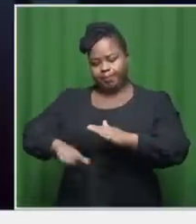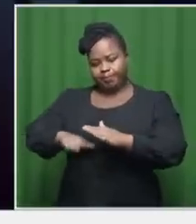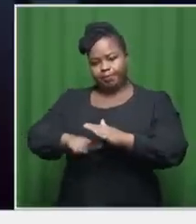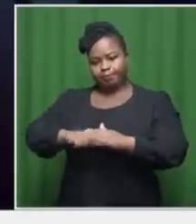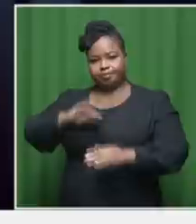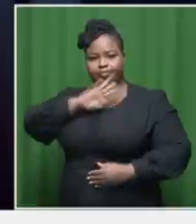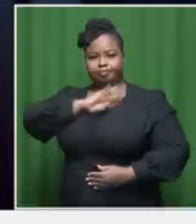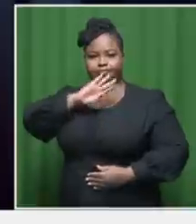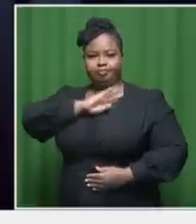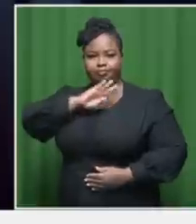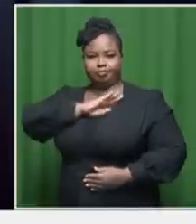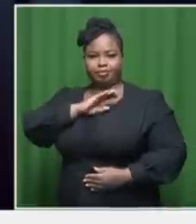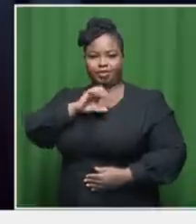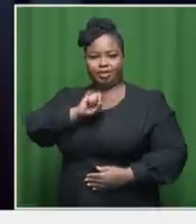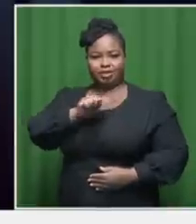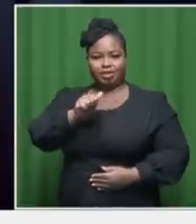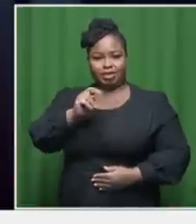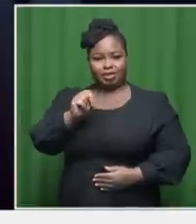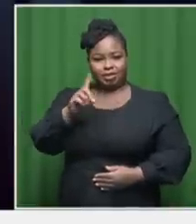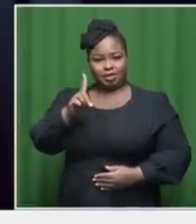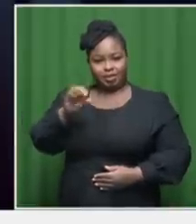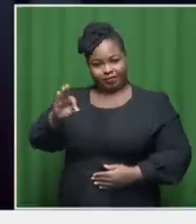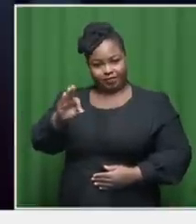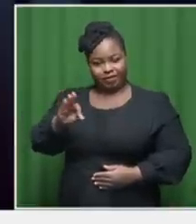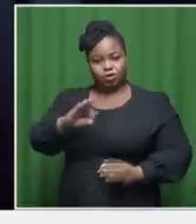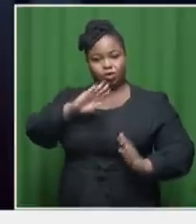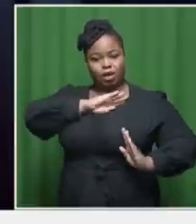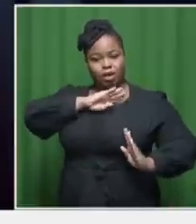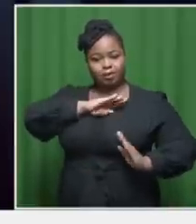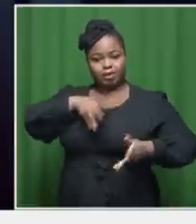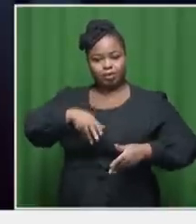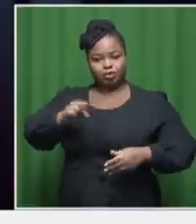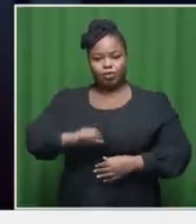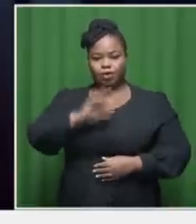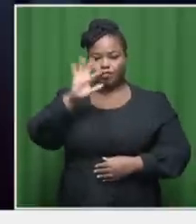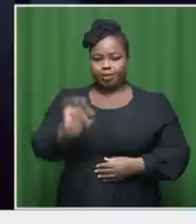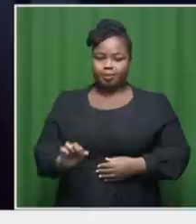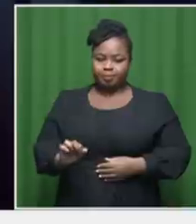defense force, the South African National Defense Force.